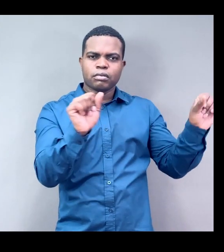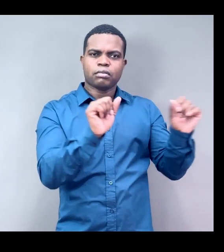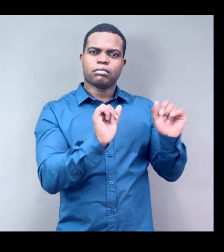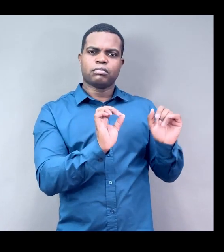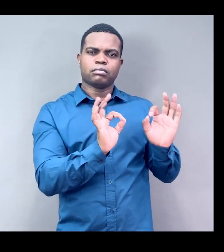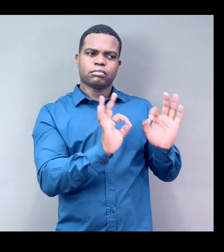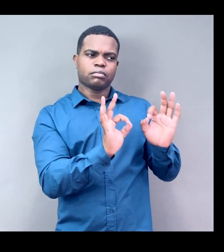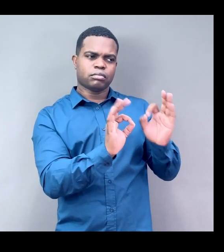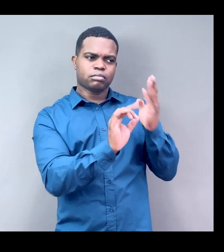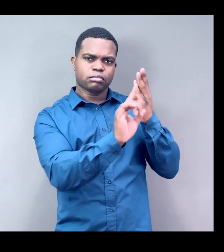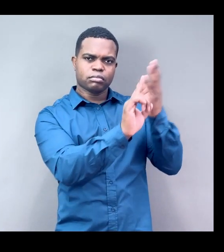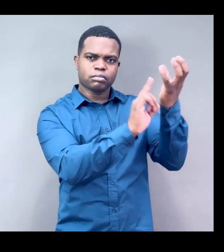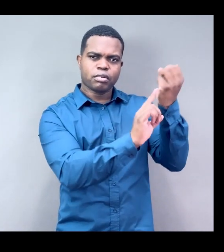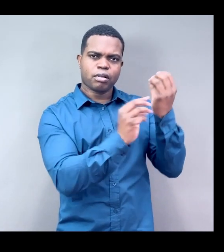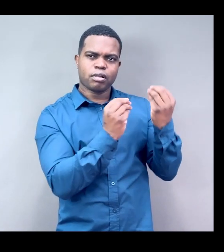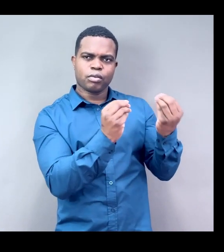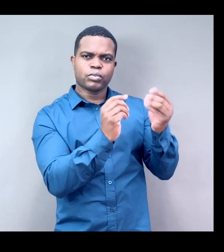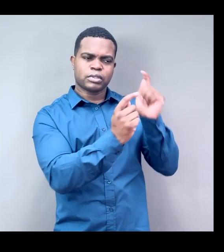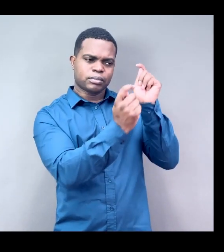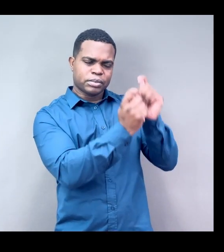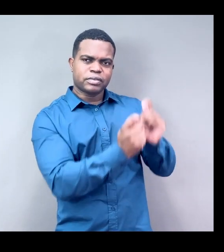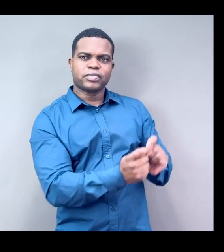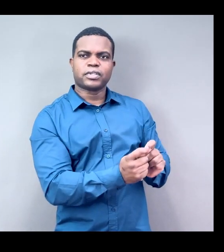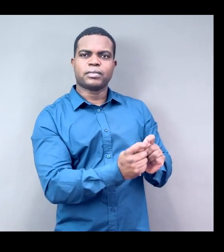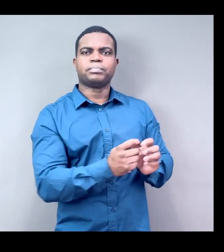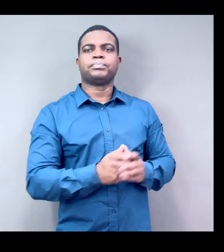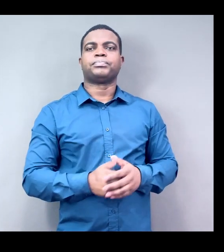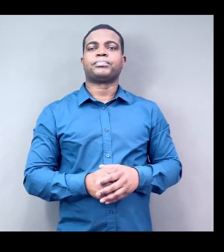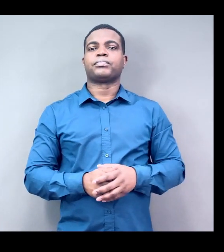don't include measurable indicators.